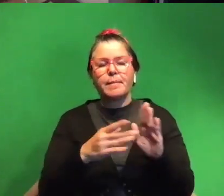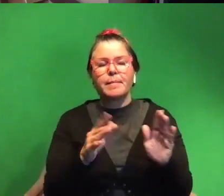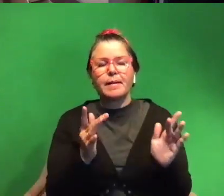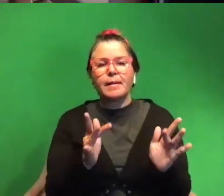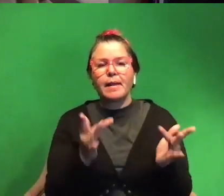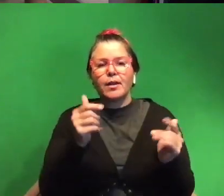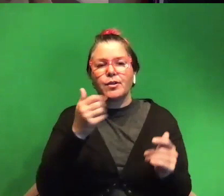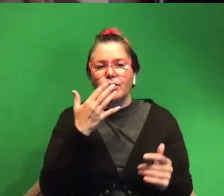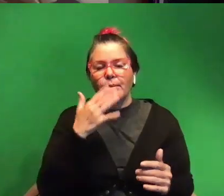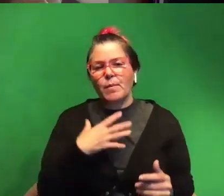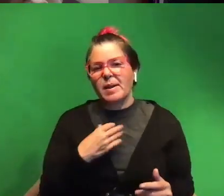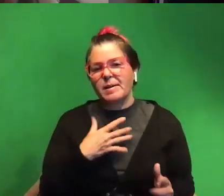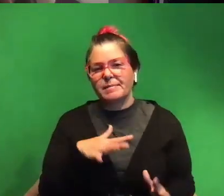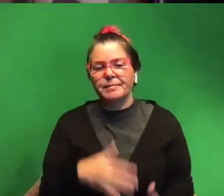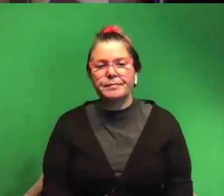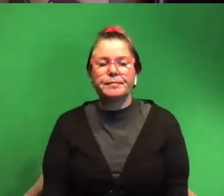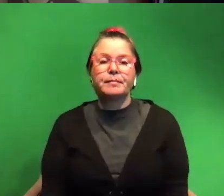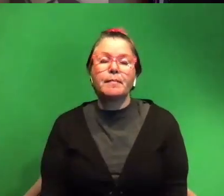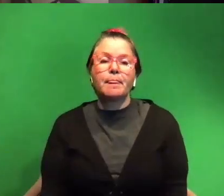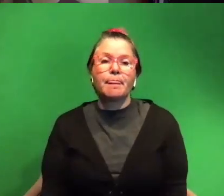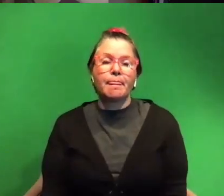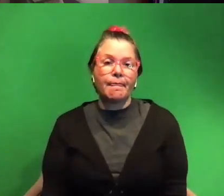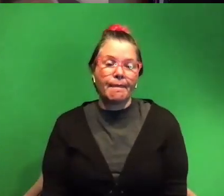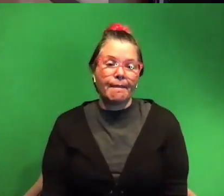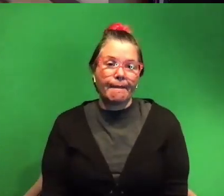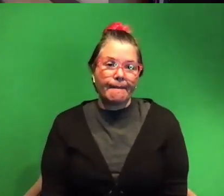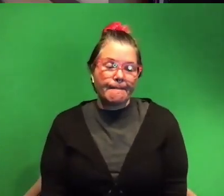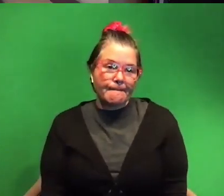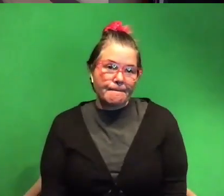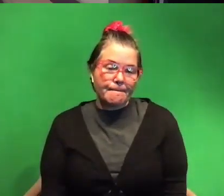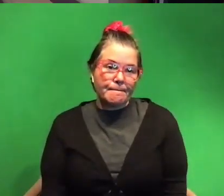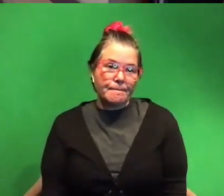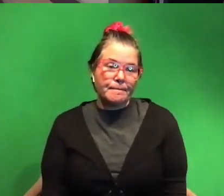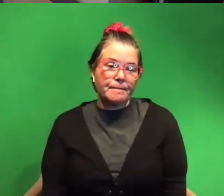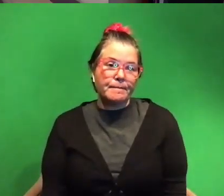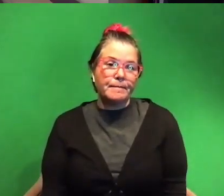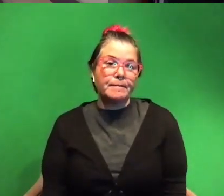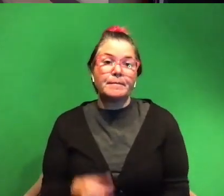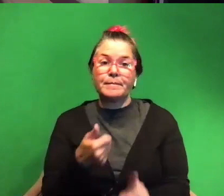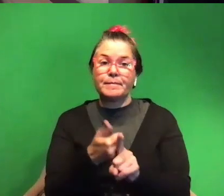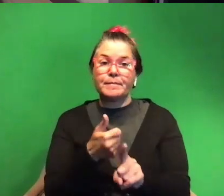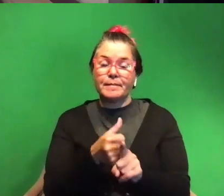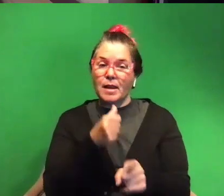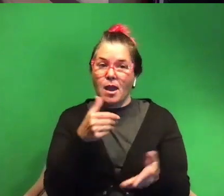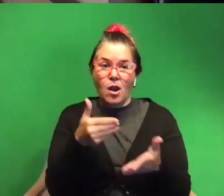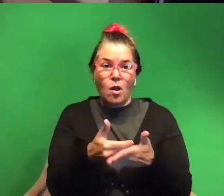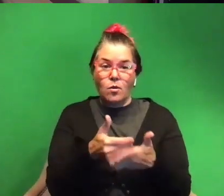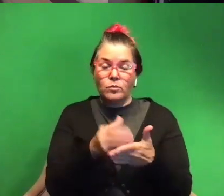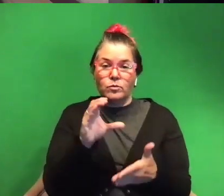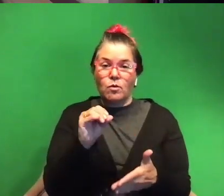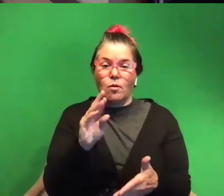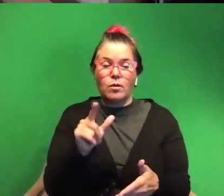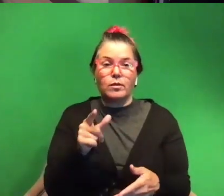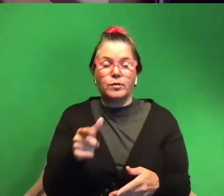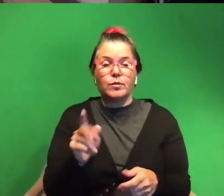color. But the trick is also, if you are not swimming too close to the corals, if you are